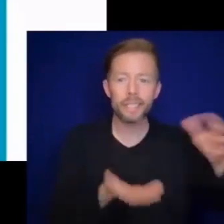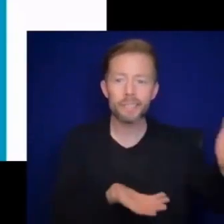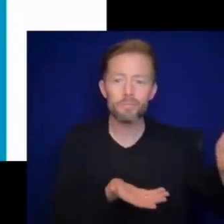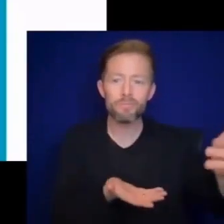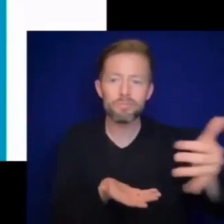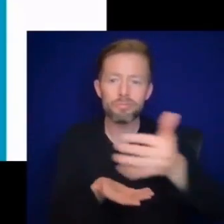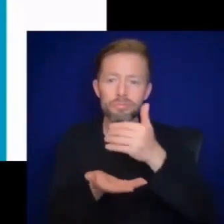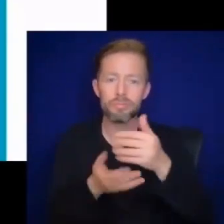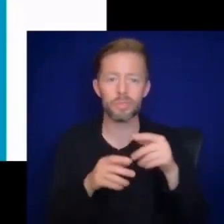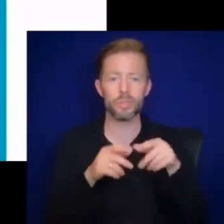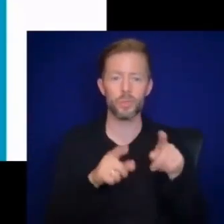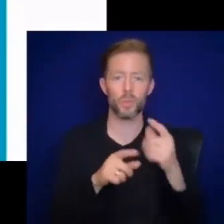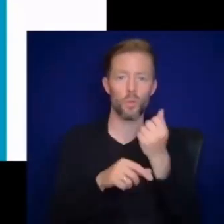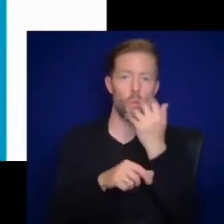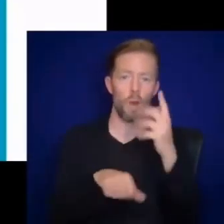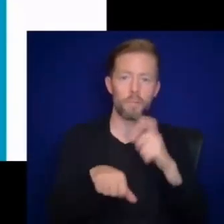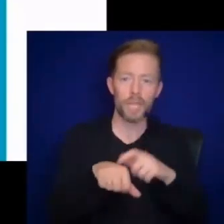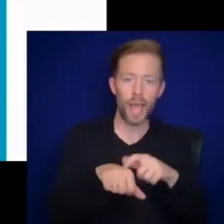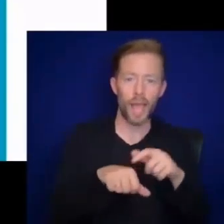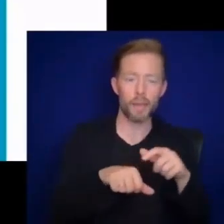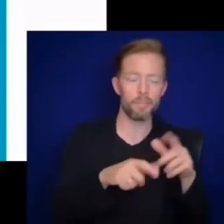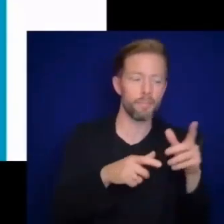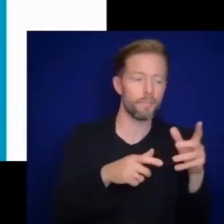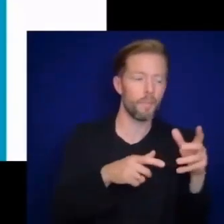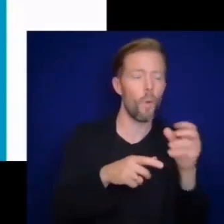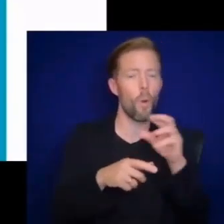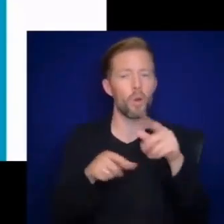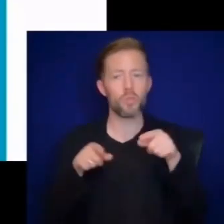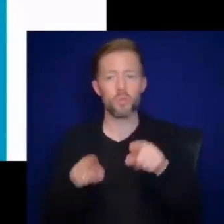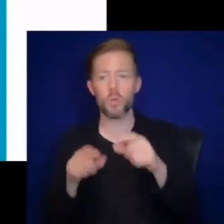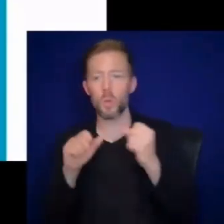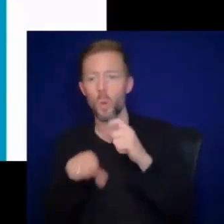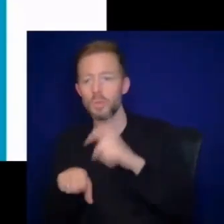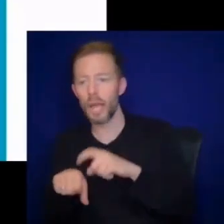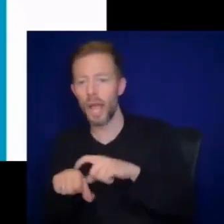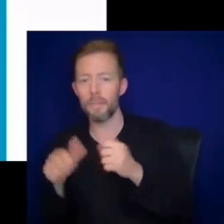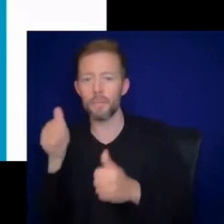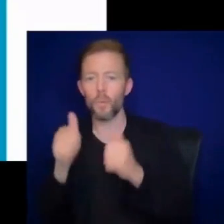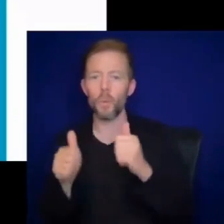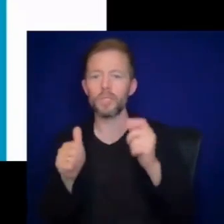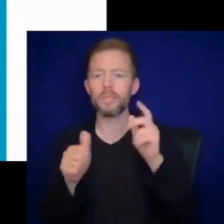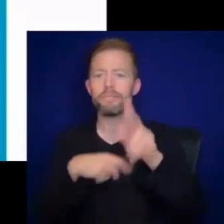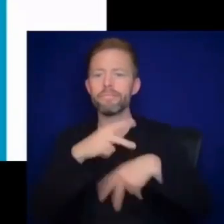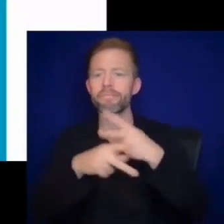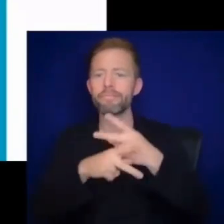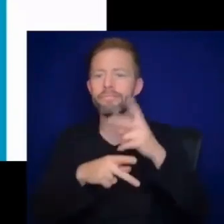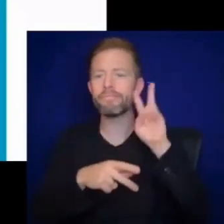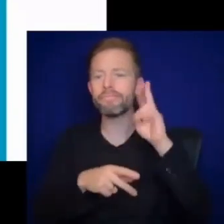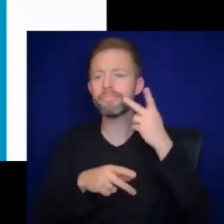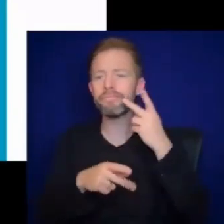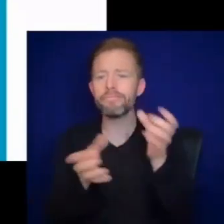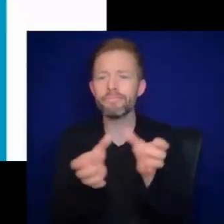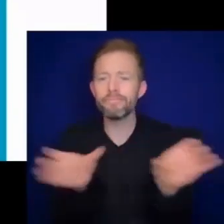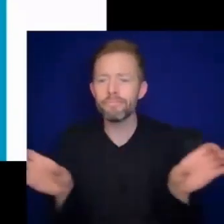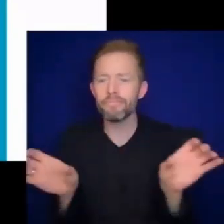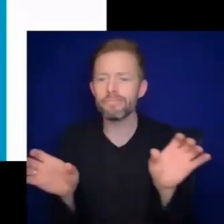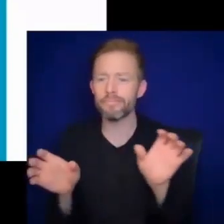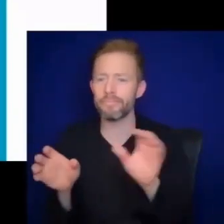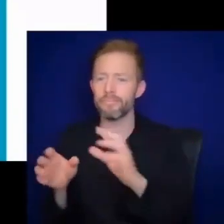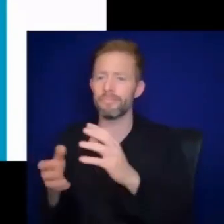to harvest the warm season vegetables or the cold or the cool season